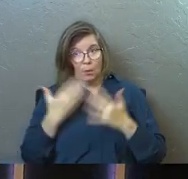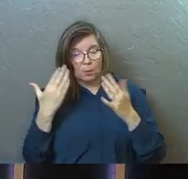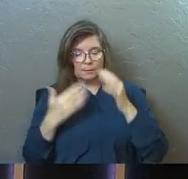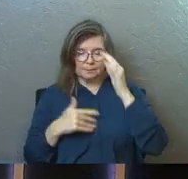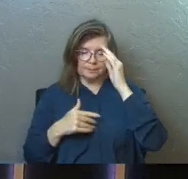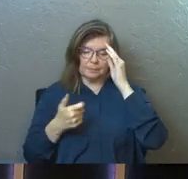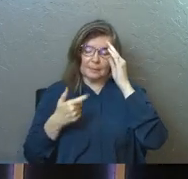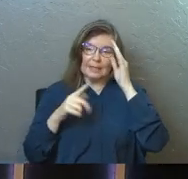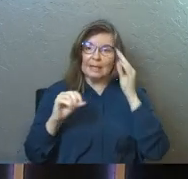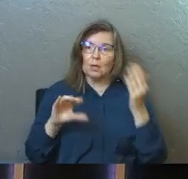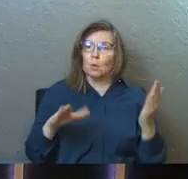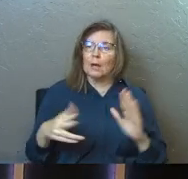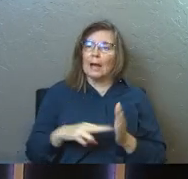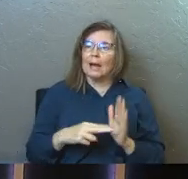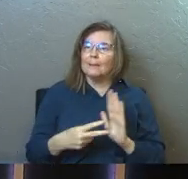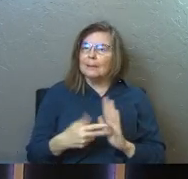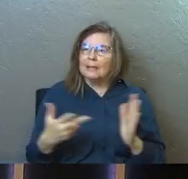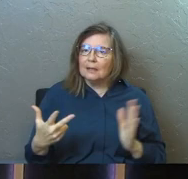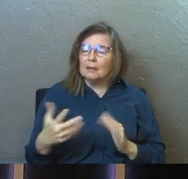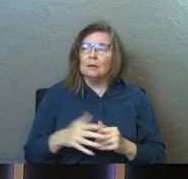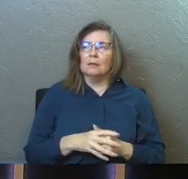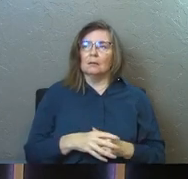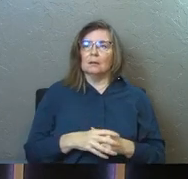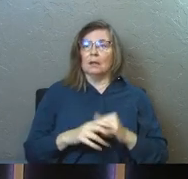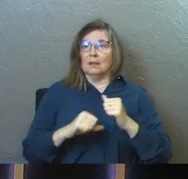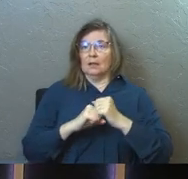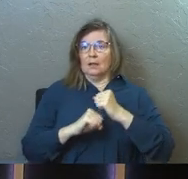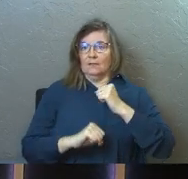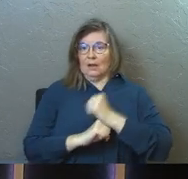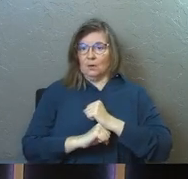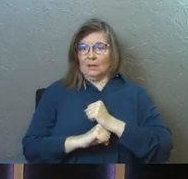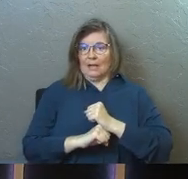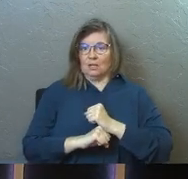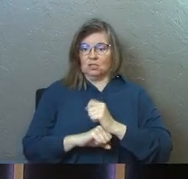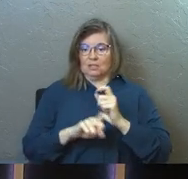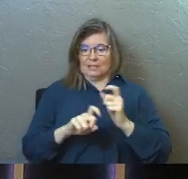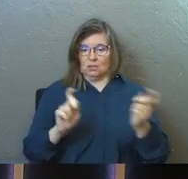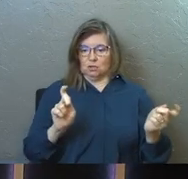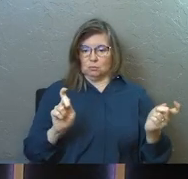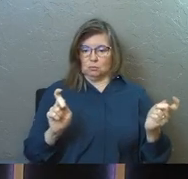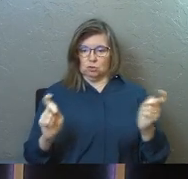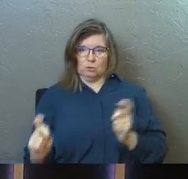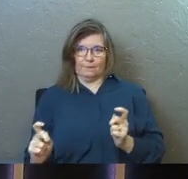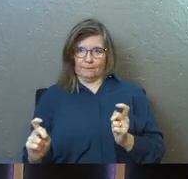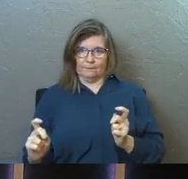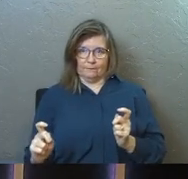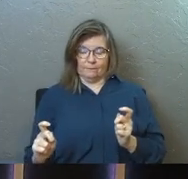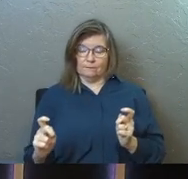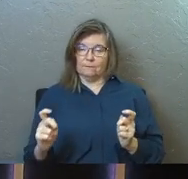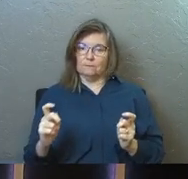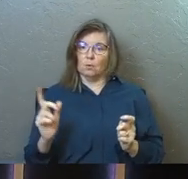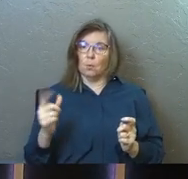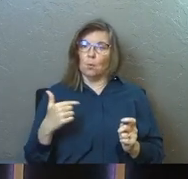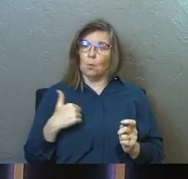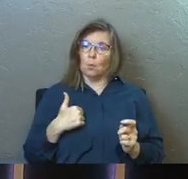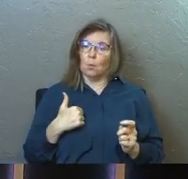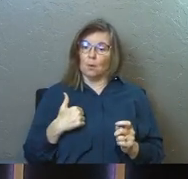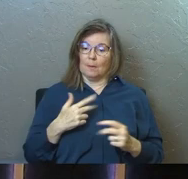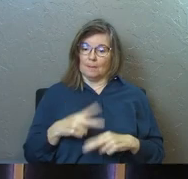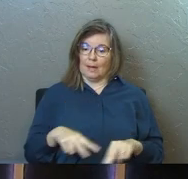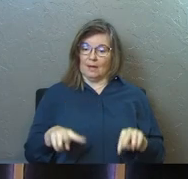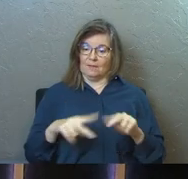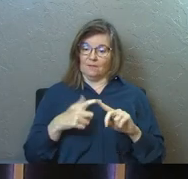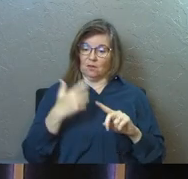And by ego dying, here's what I mean. I mean the foundation needs to shift. The foundation needs to shift where I get